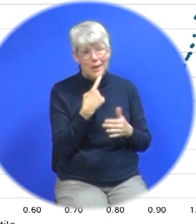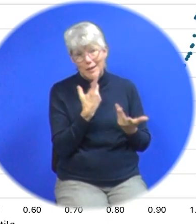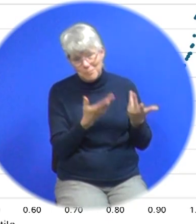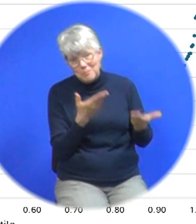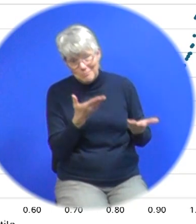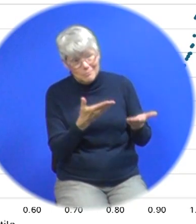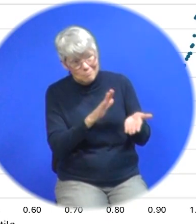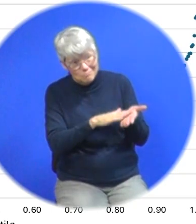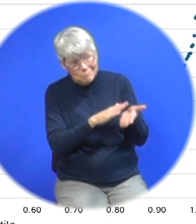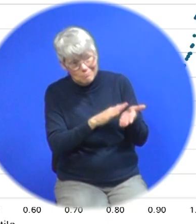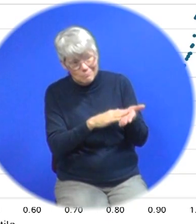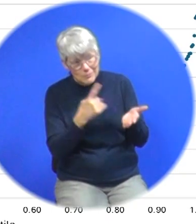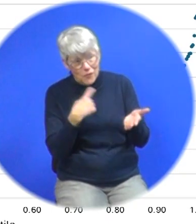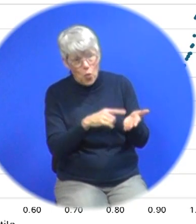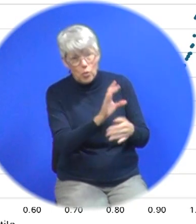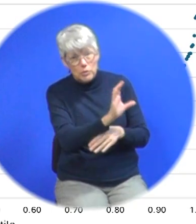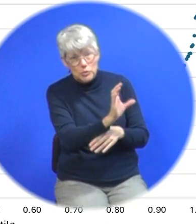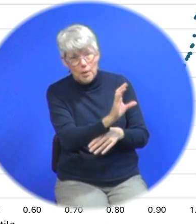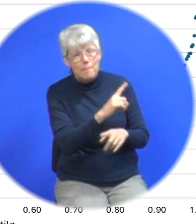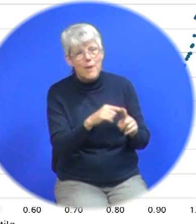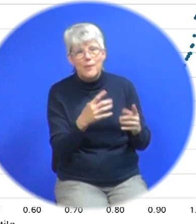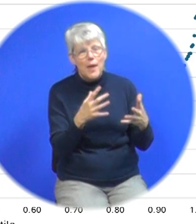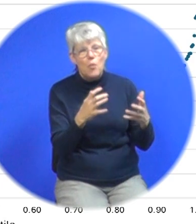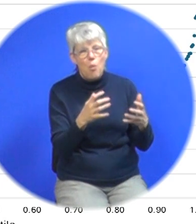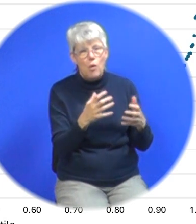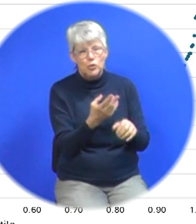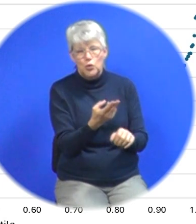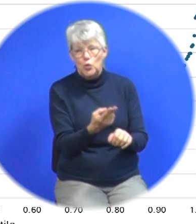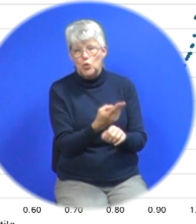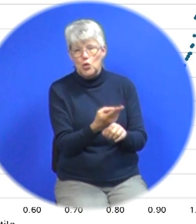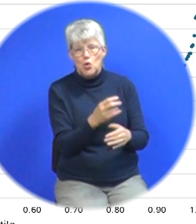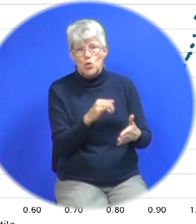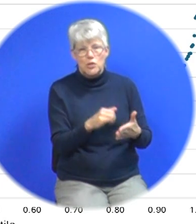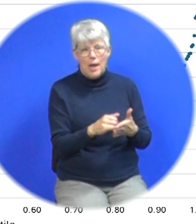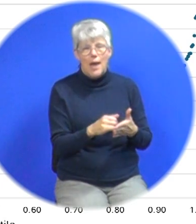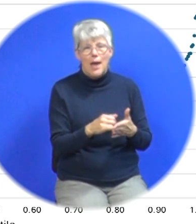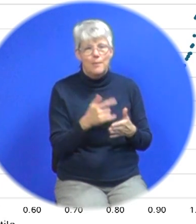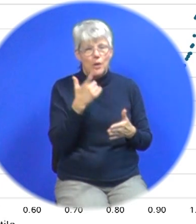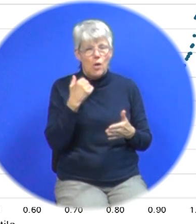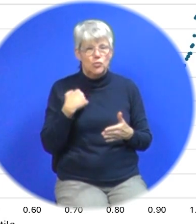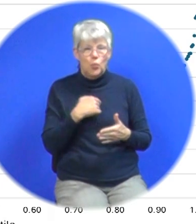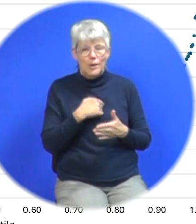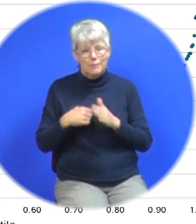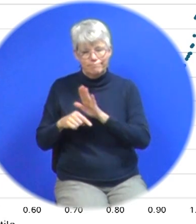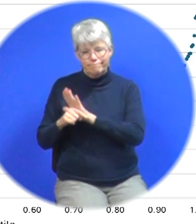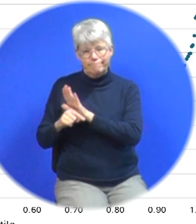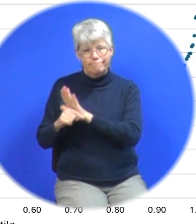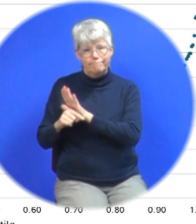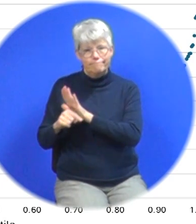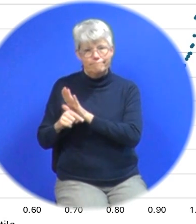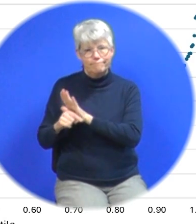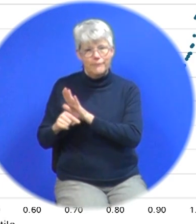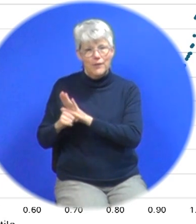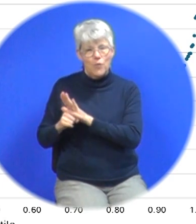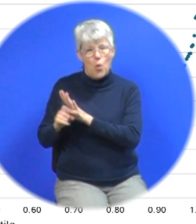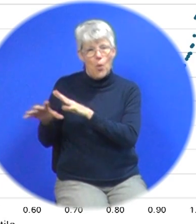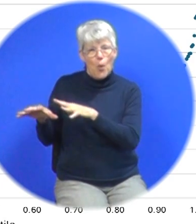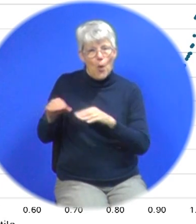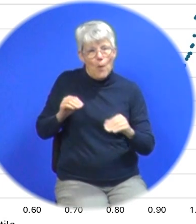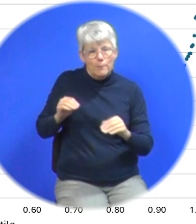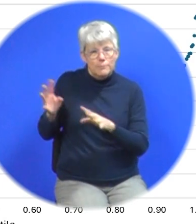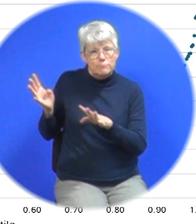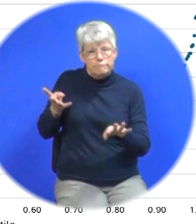good. But they want to use that at our expense by transferring the water out of it. And so this means that